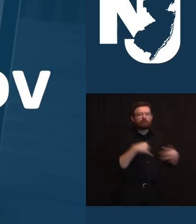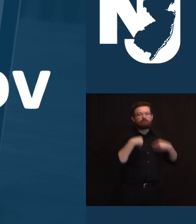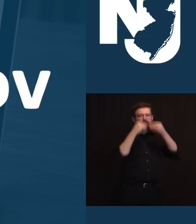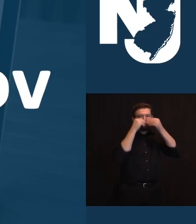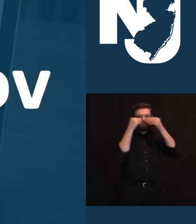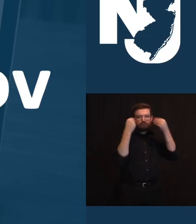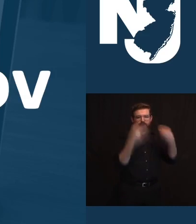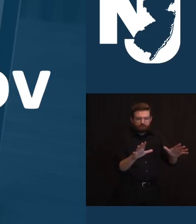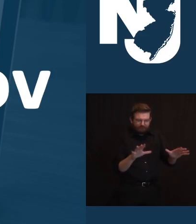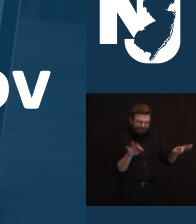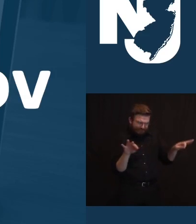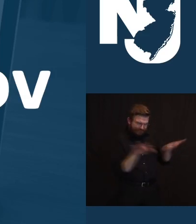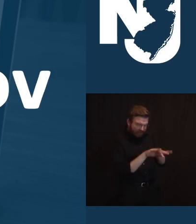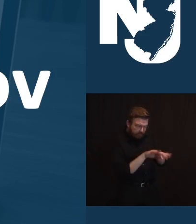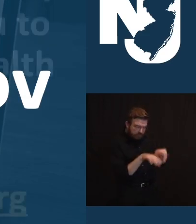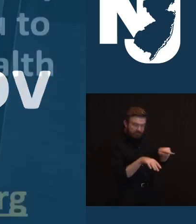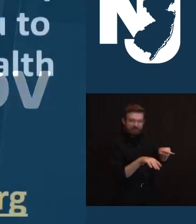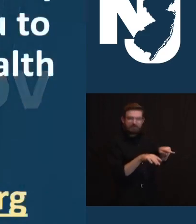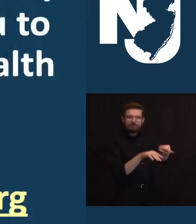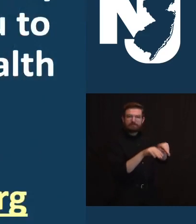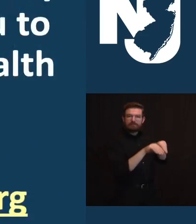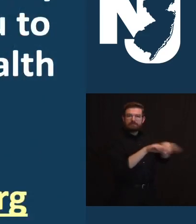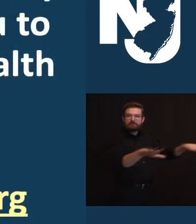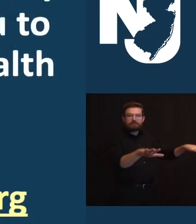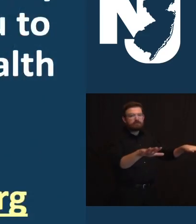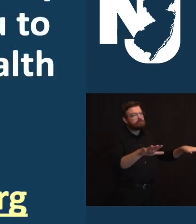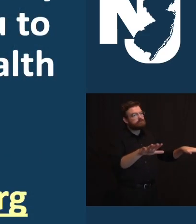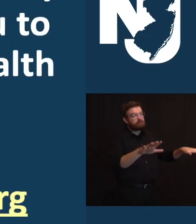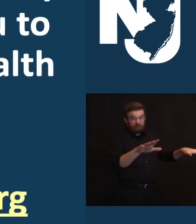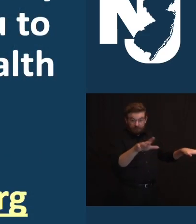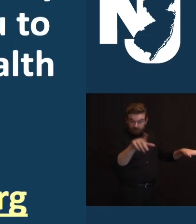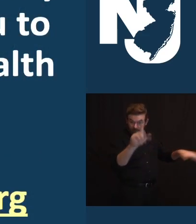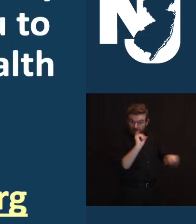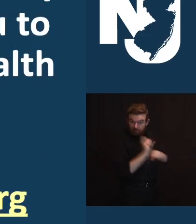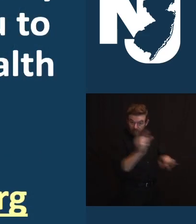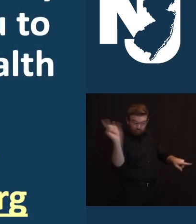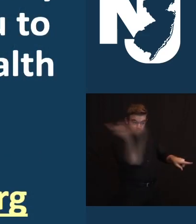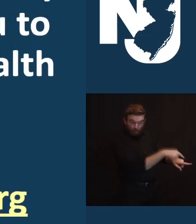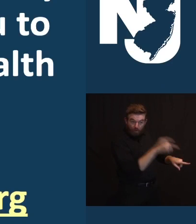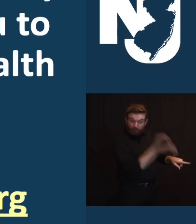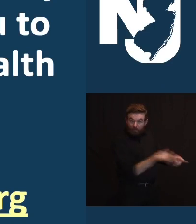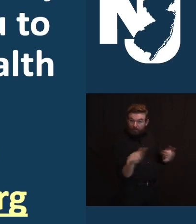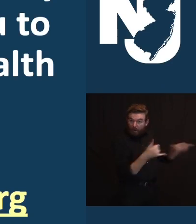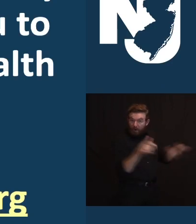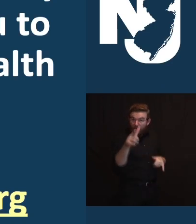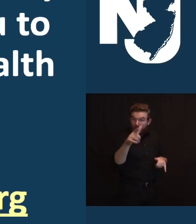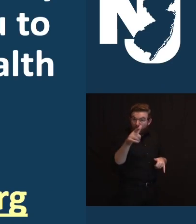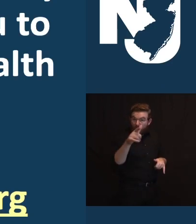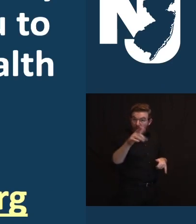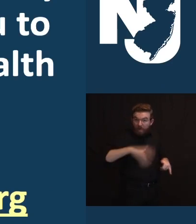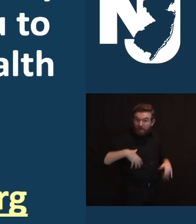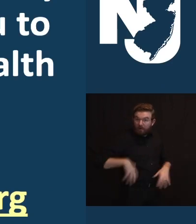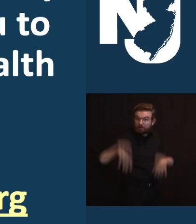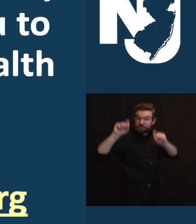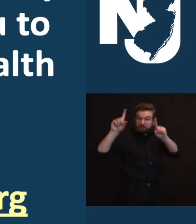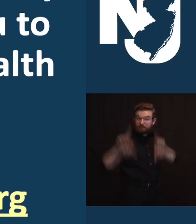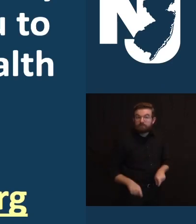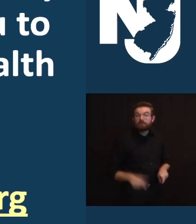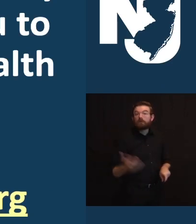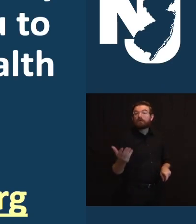urge anyone who was at that party or who has not yet been identified, or parents whose kids were there, to call the Middletown